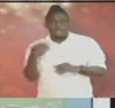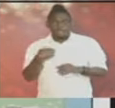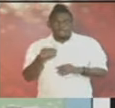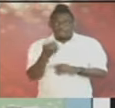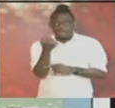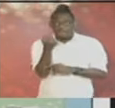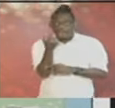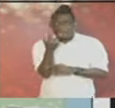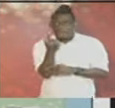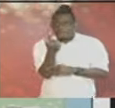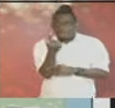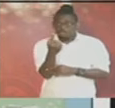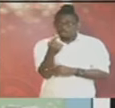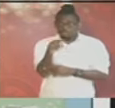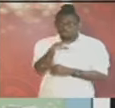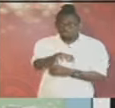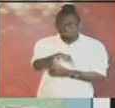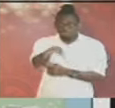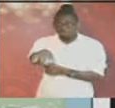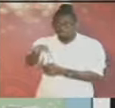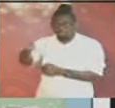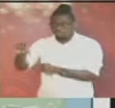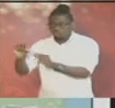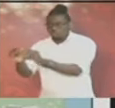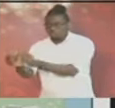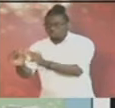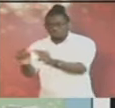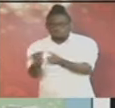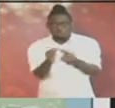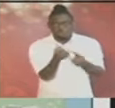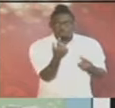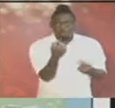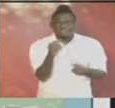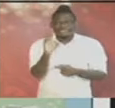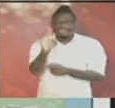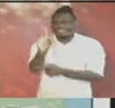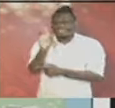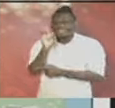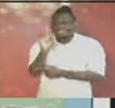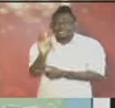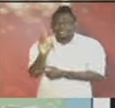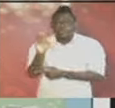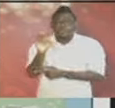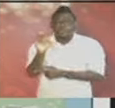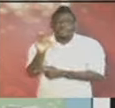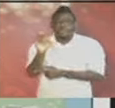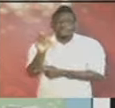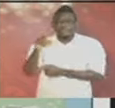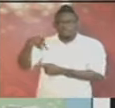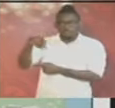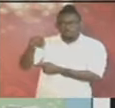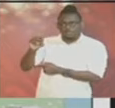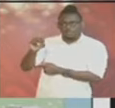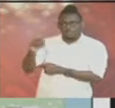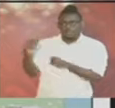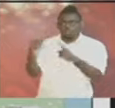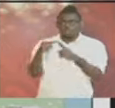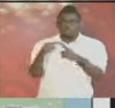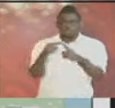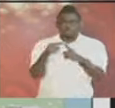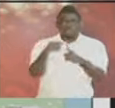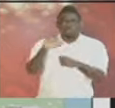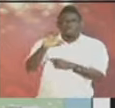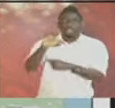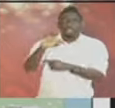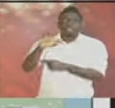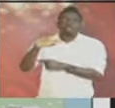in time, with 6 of these clusters being recorded in that Port of Spain to El Dorado area. 1 in the east, 2 in central,